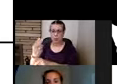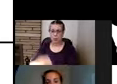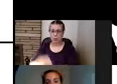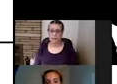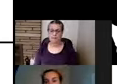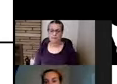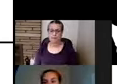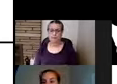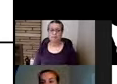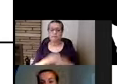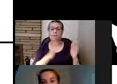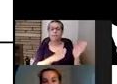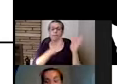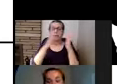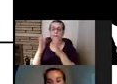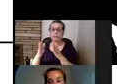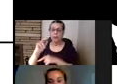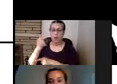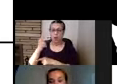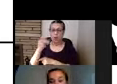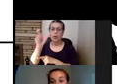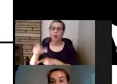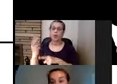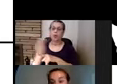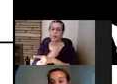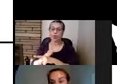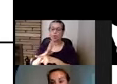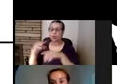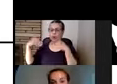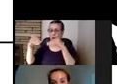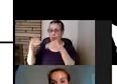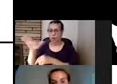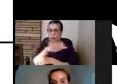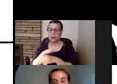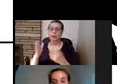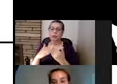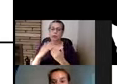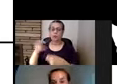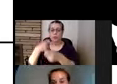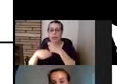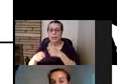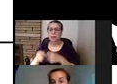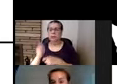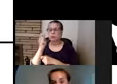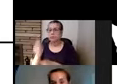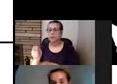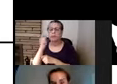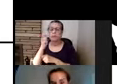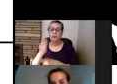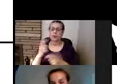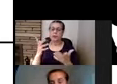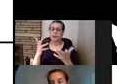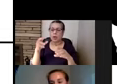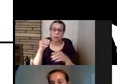Finally, we will be partnering with retailers across the network to dispense hard plastic tappable Charlie cards and reload Charlie cards with passes and transit